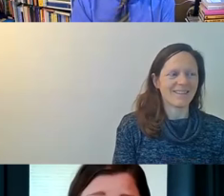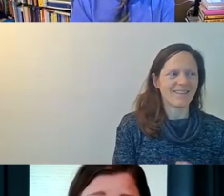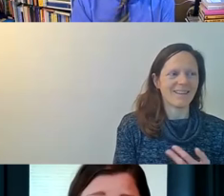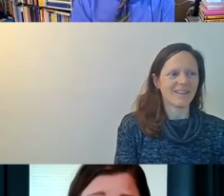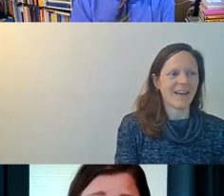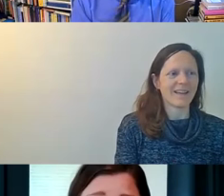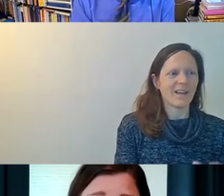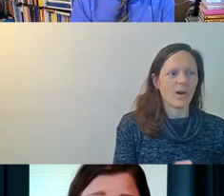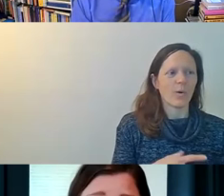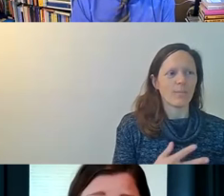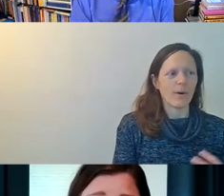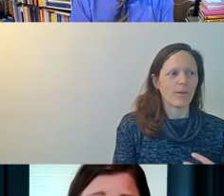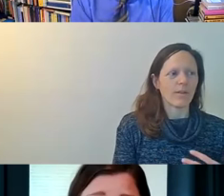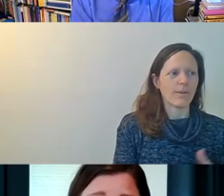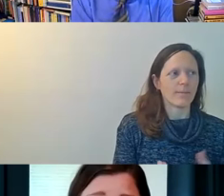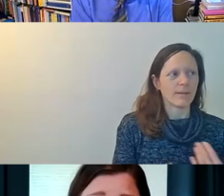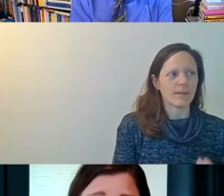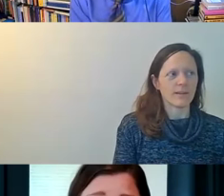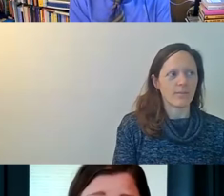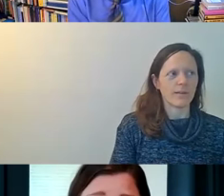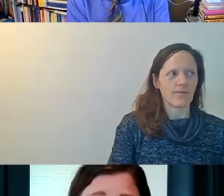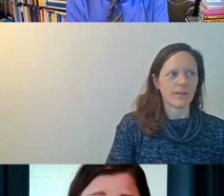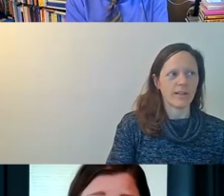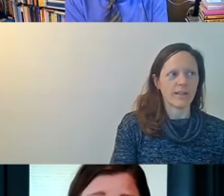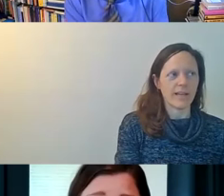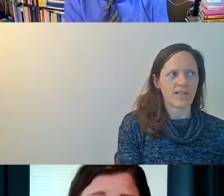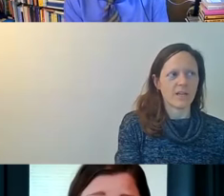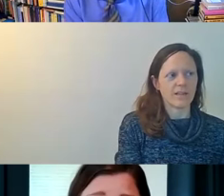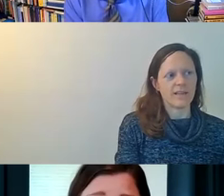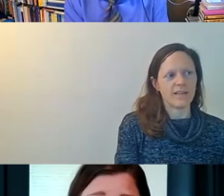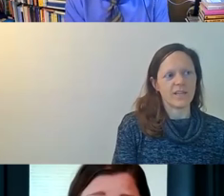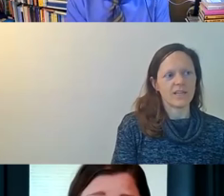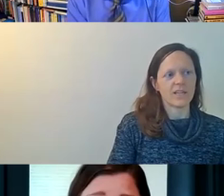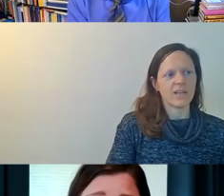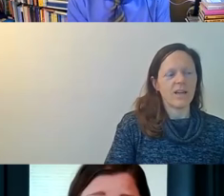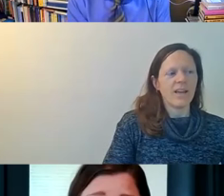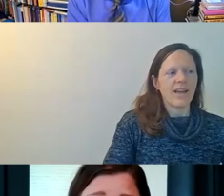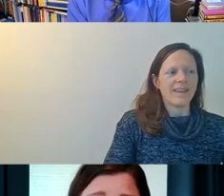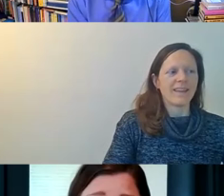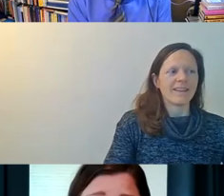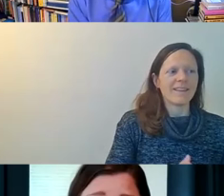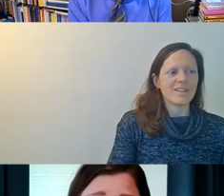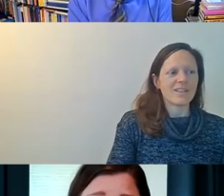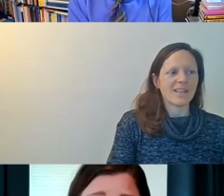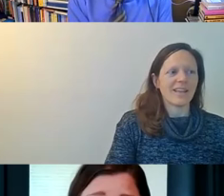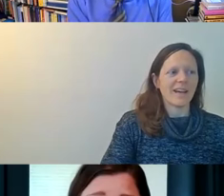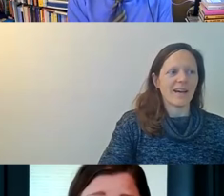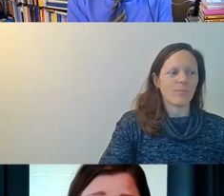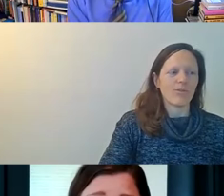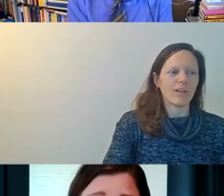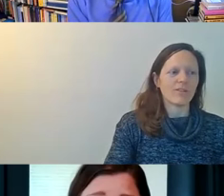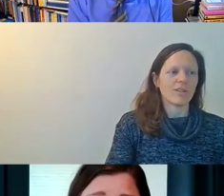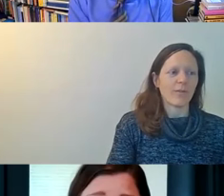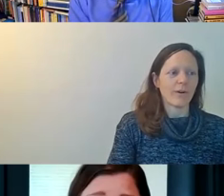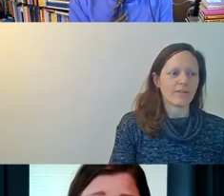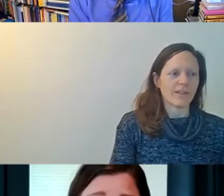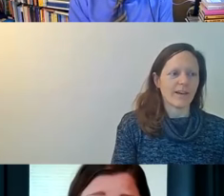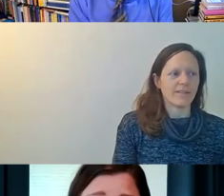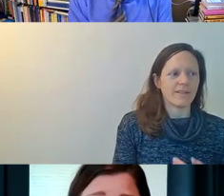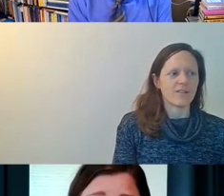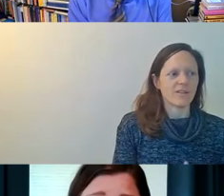access the internet, or both to be able to meaningfully engage in online education. And then additionally, 300